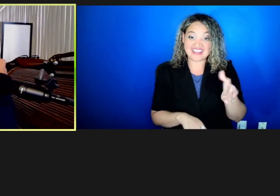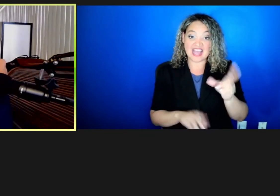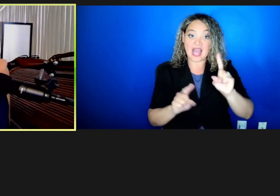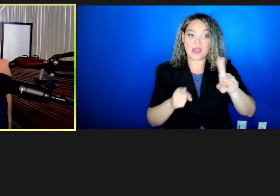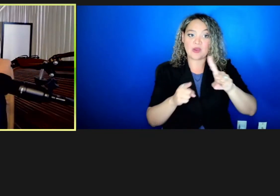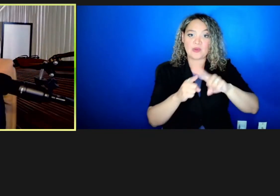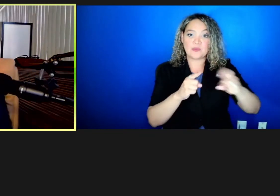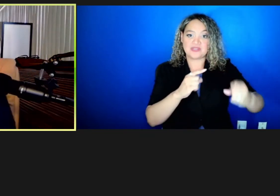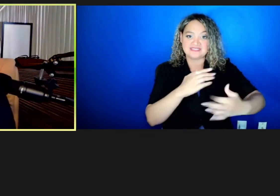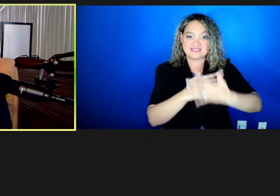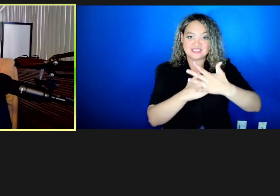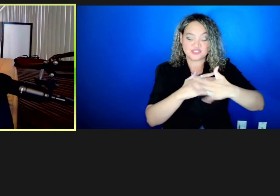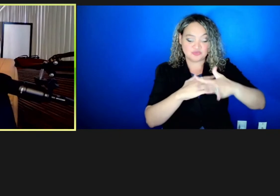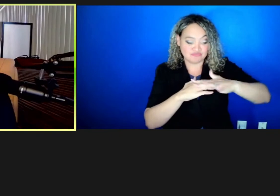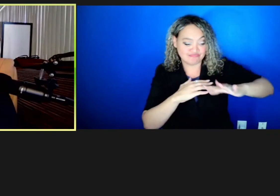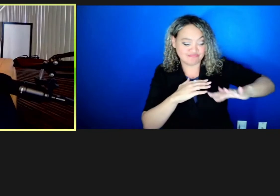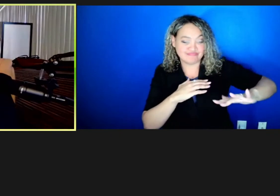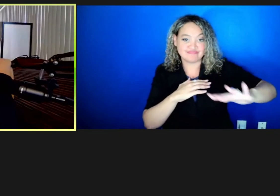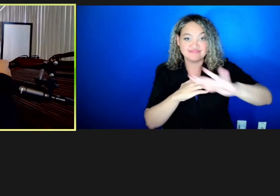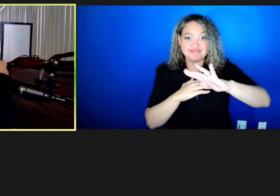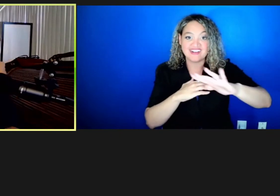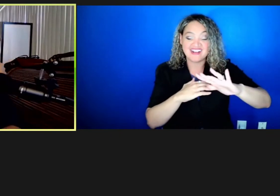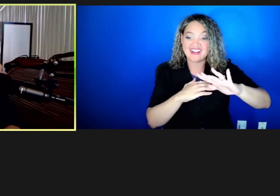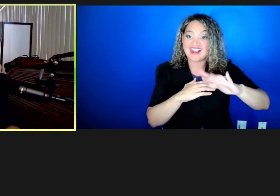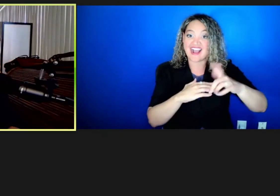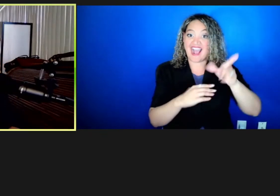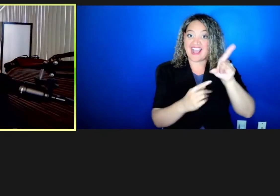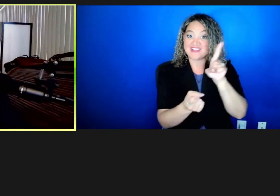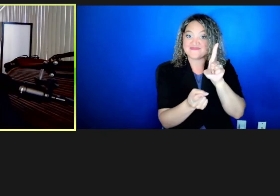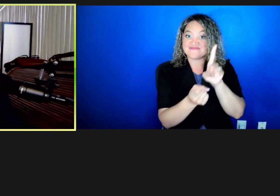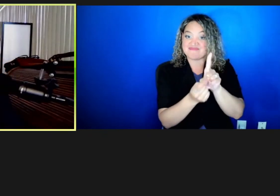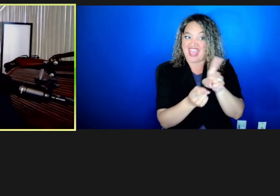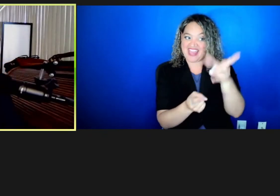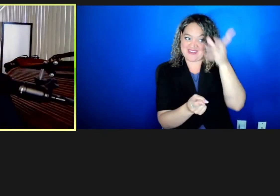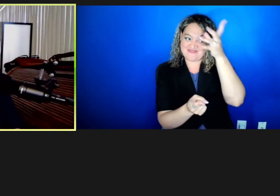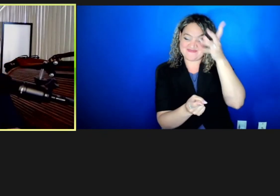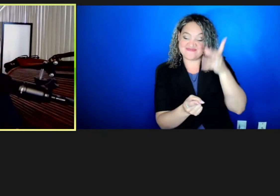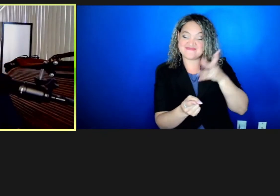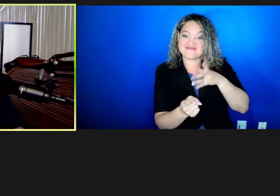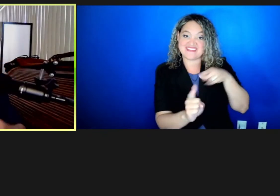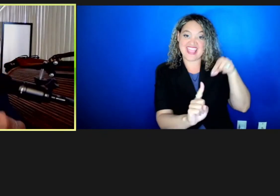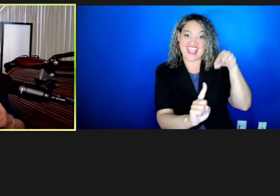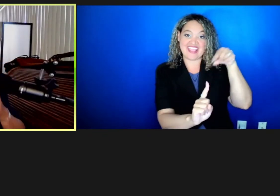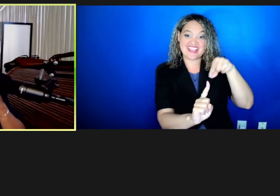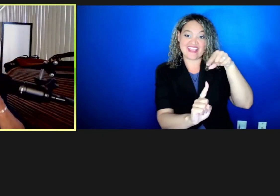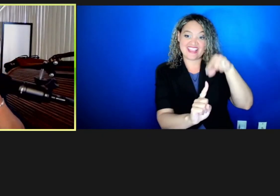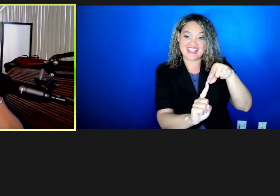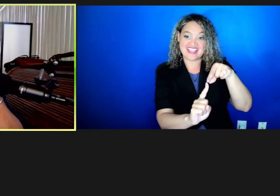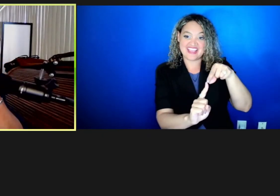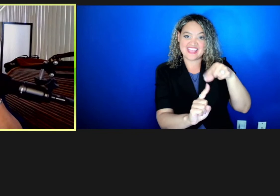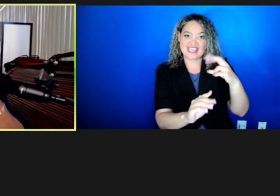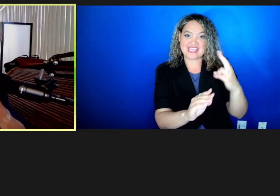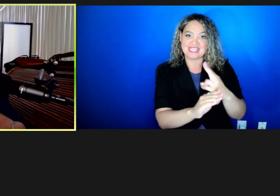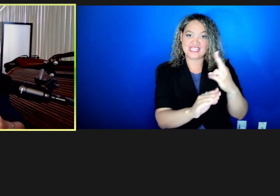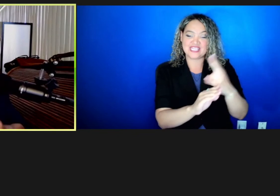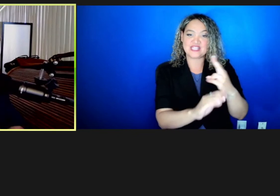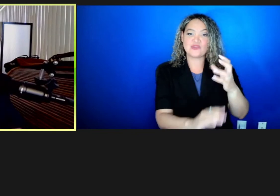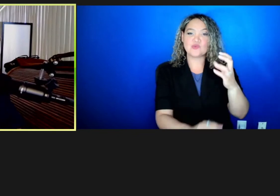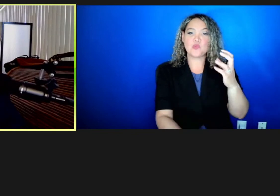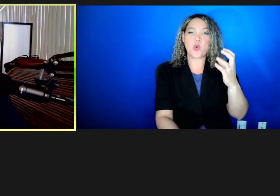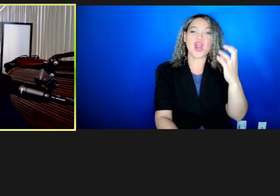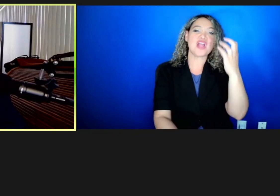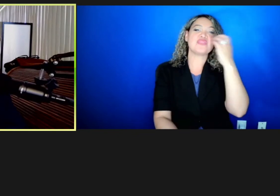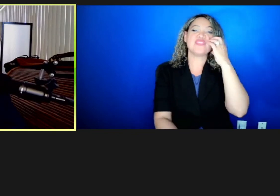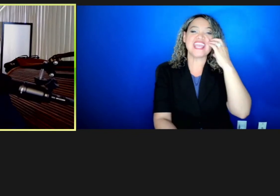harbor, during which time I met a gentleman who wore thick cataract lenses, as used to be